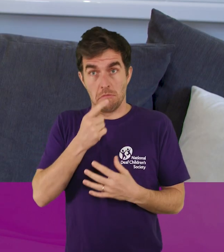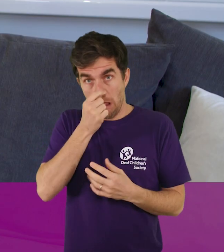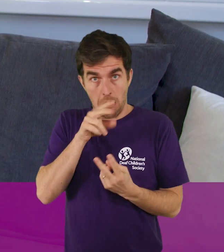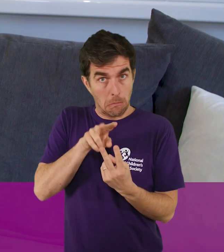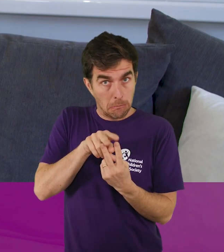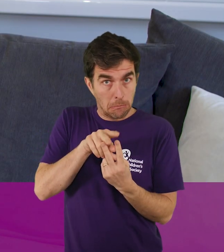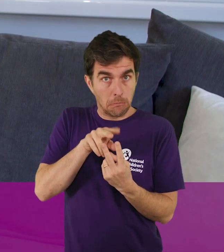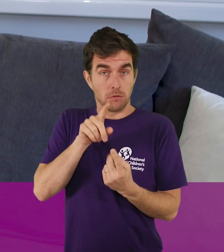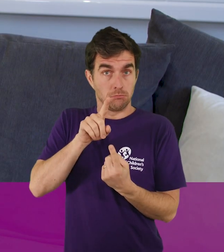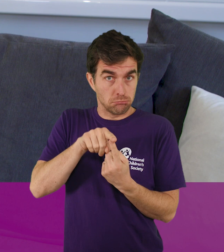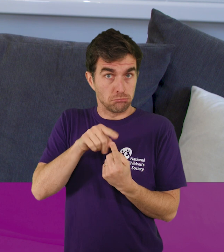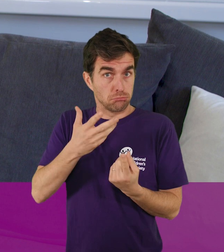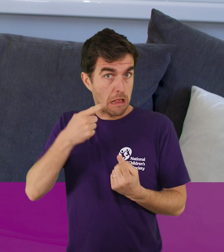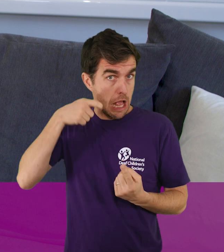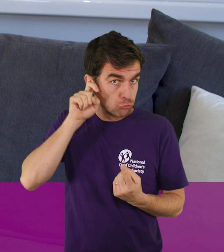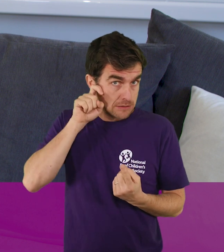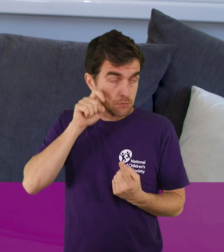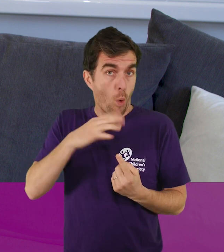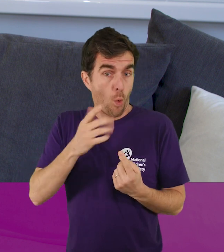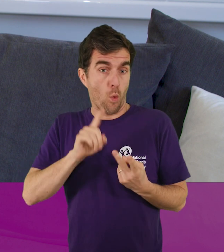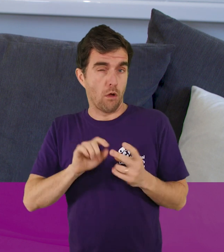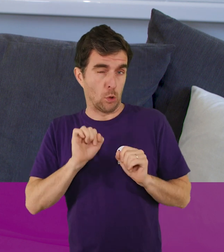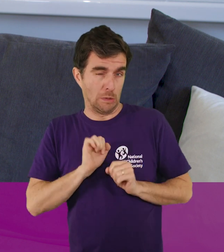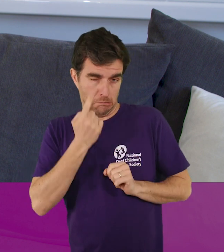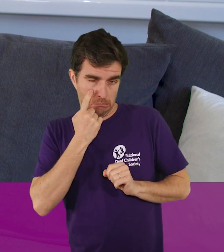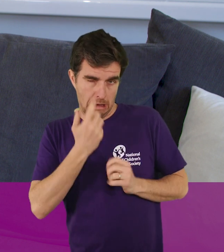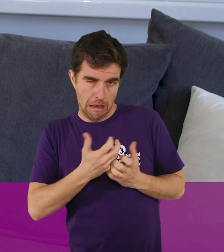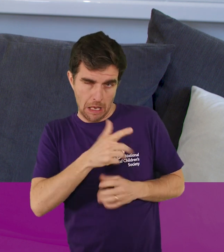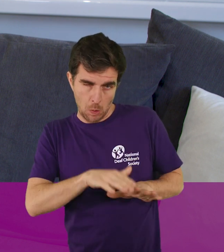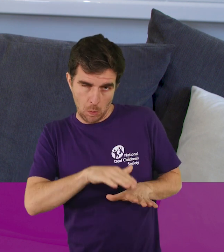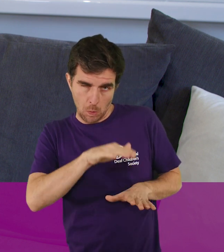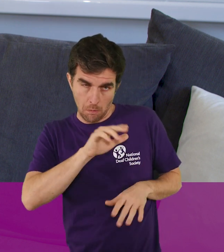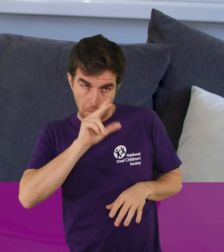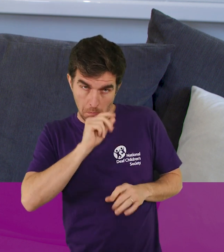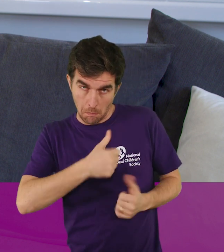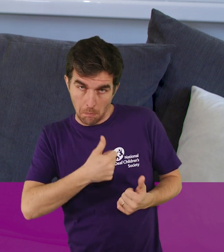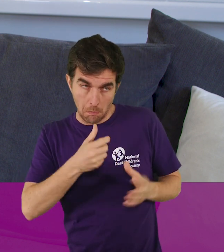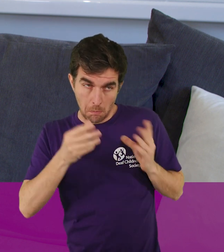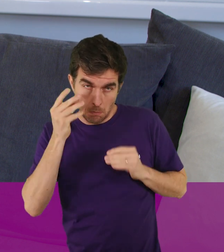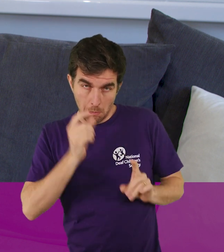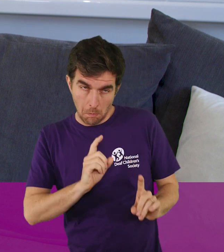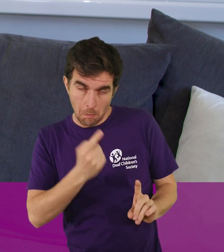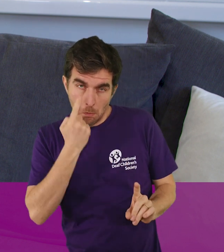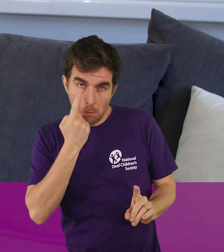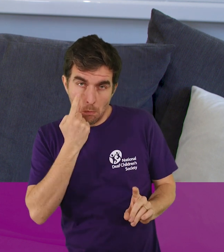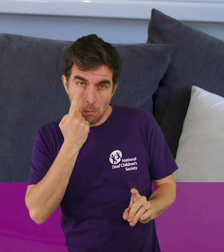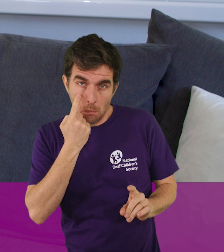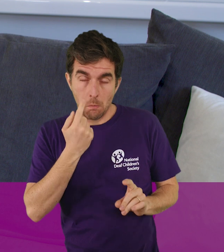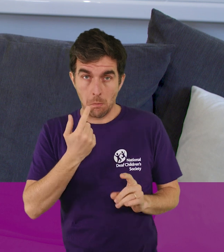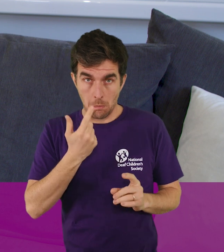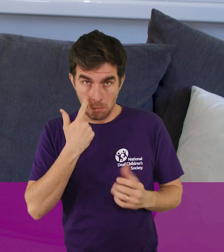effectively given 2 choices: either go down the hearing aid route or wait and see, you know, how her speech naturally